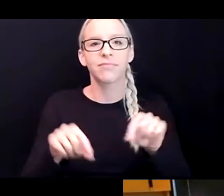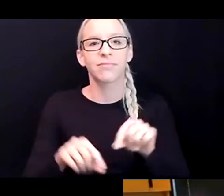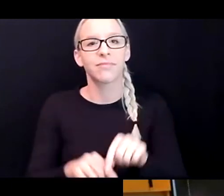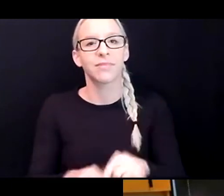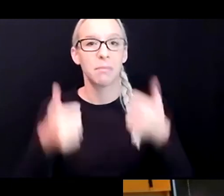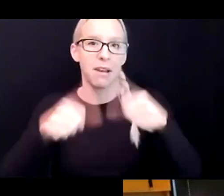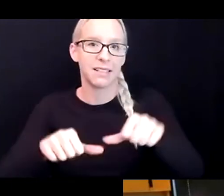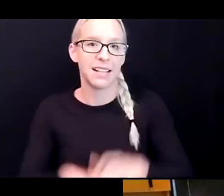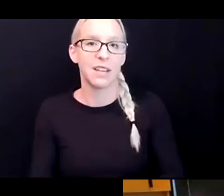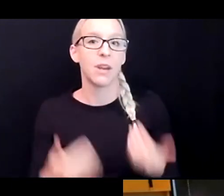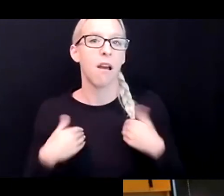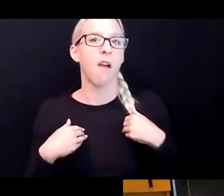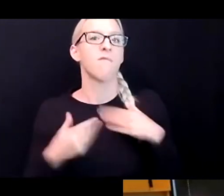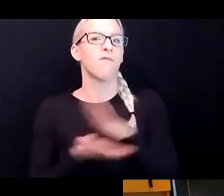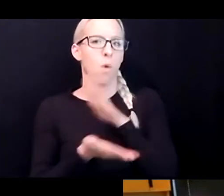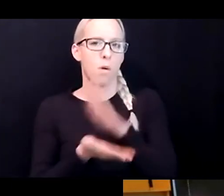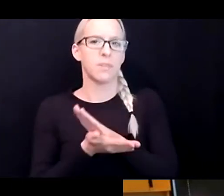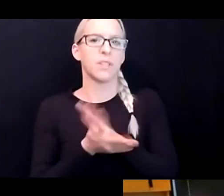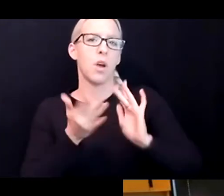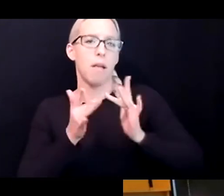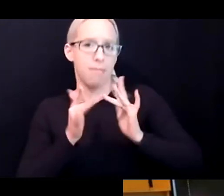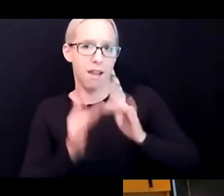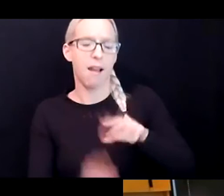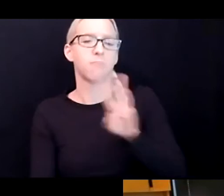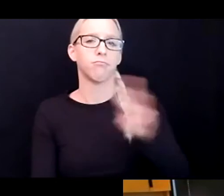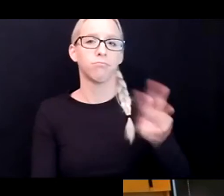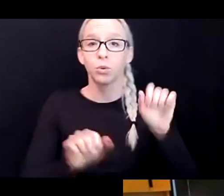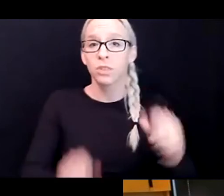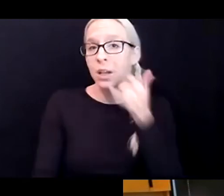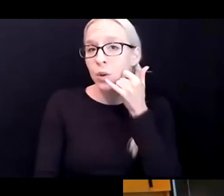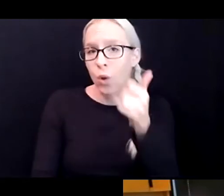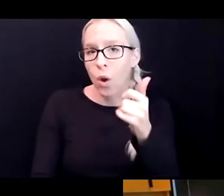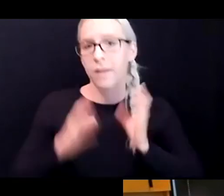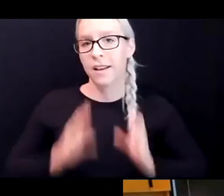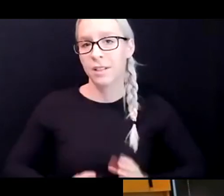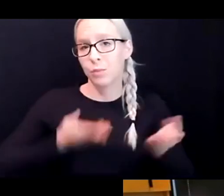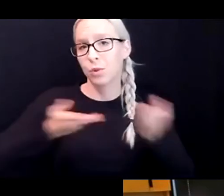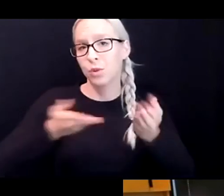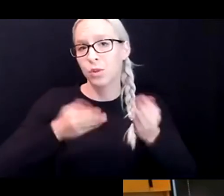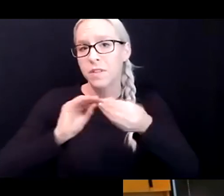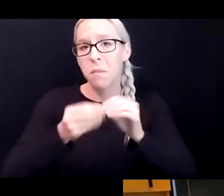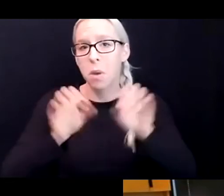our website. You can also reach out to our customer service number to